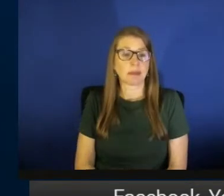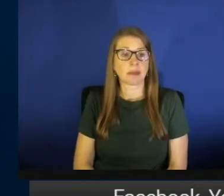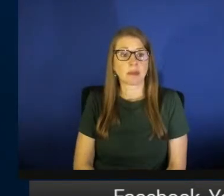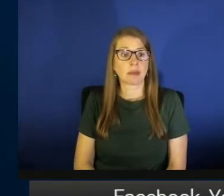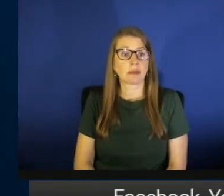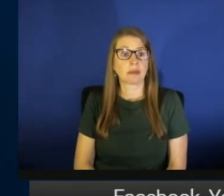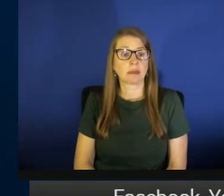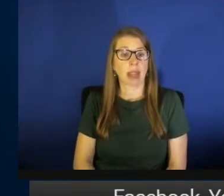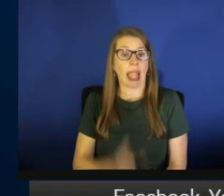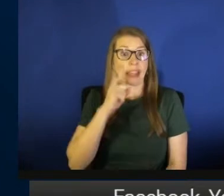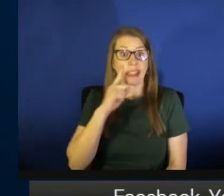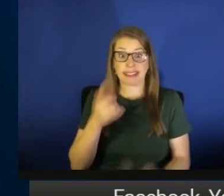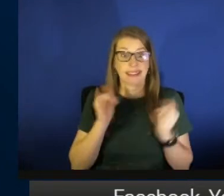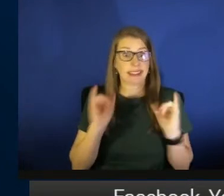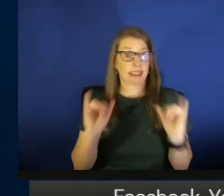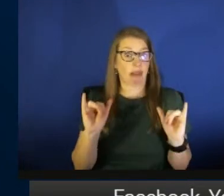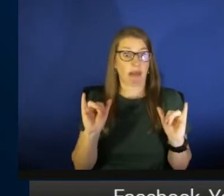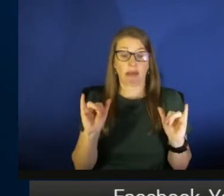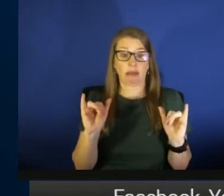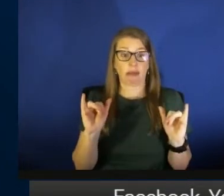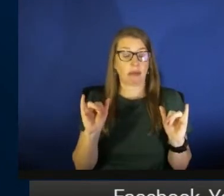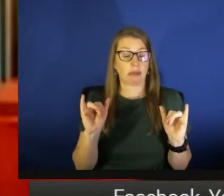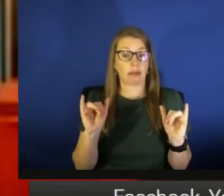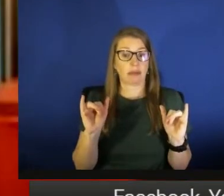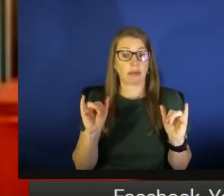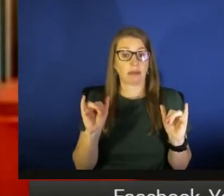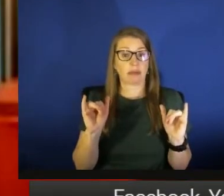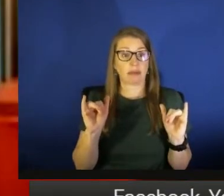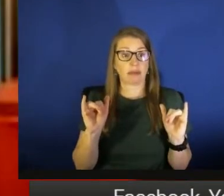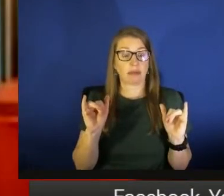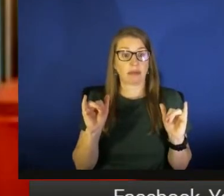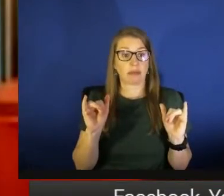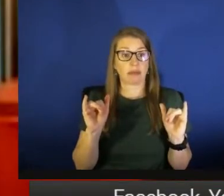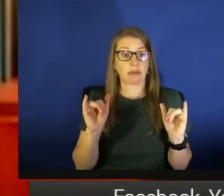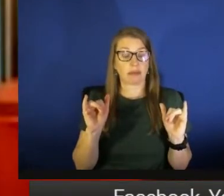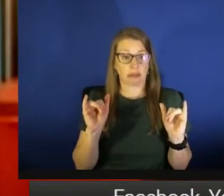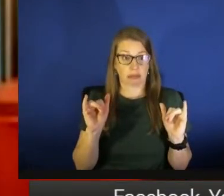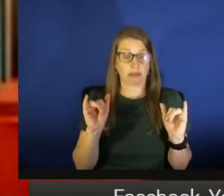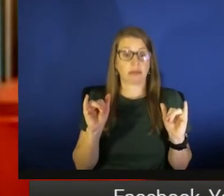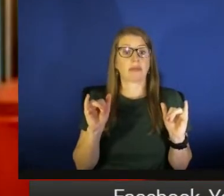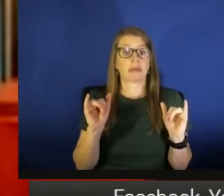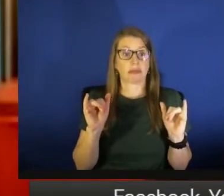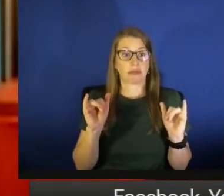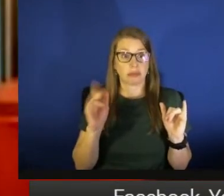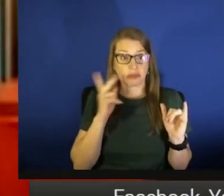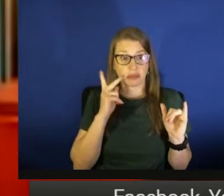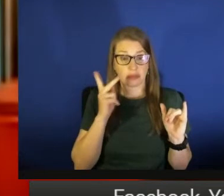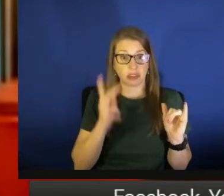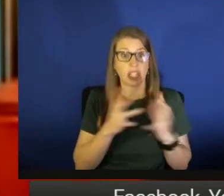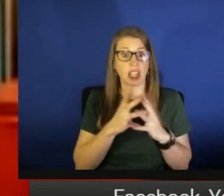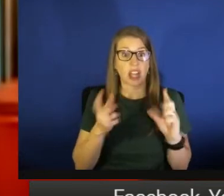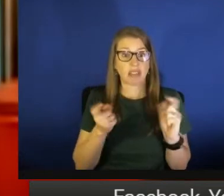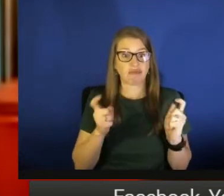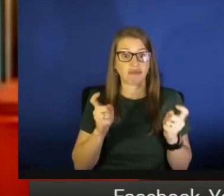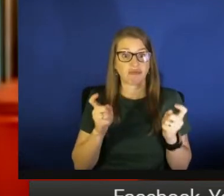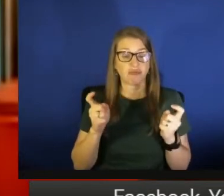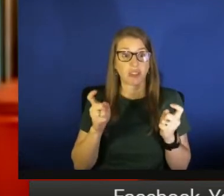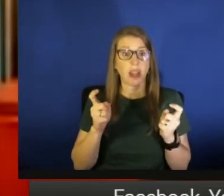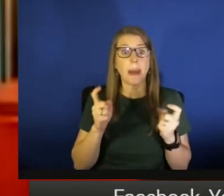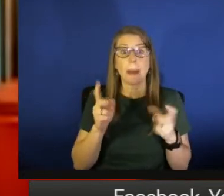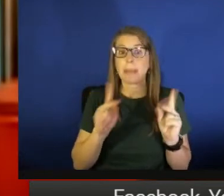think still we've seen a lot of attrition in the industry during this period, right? We've seen